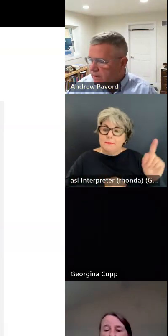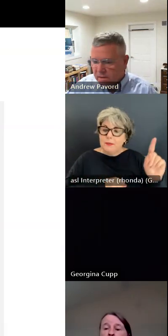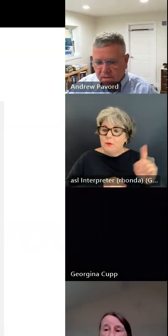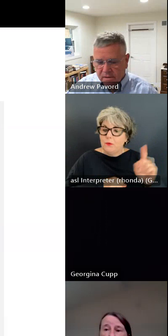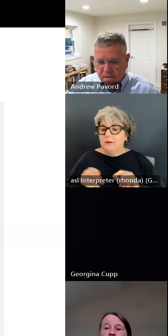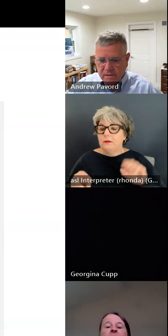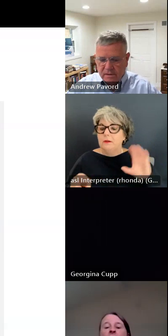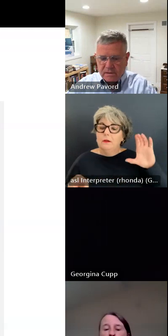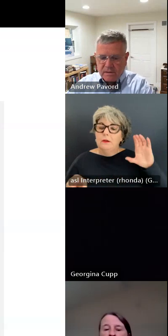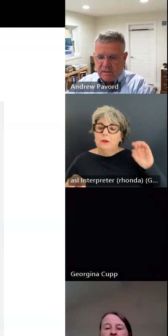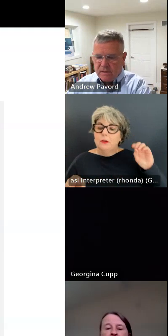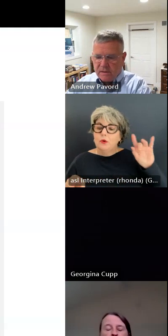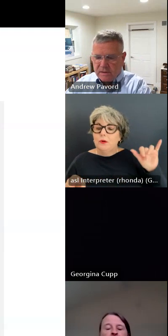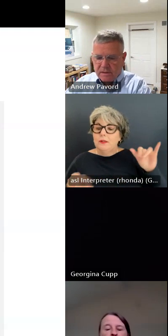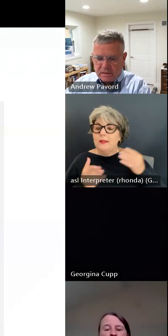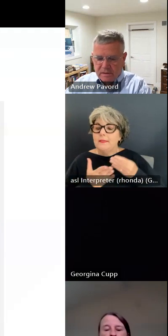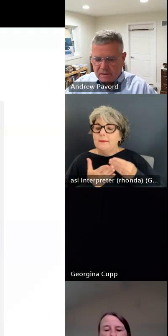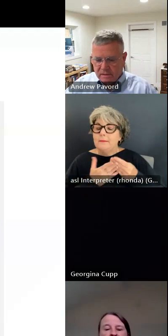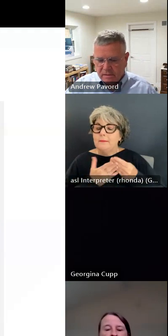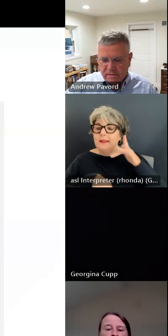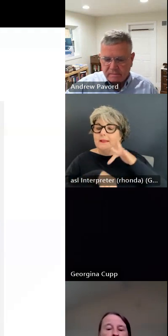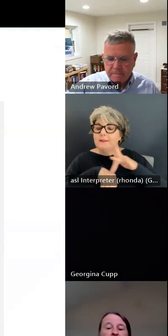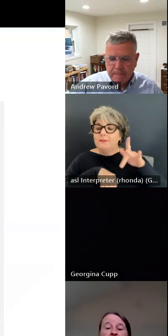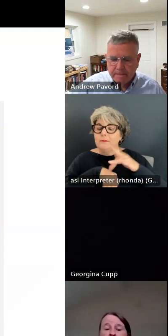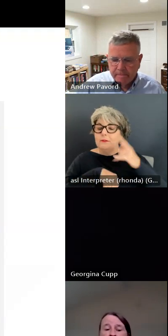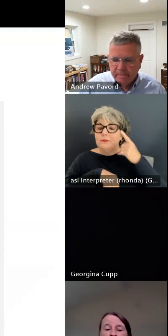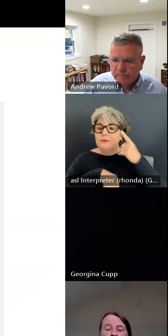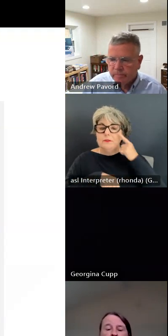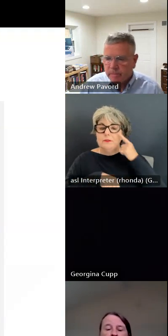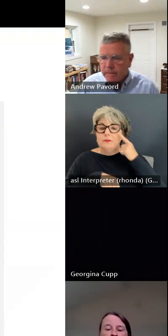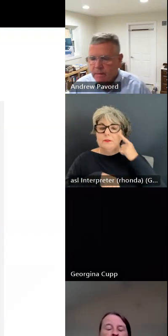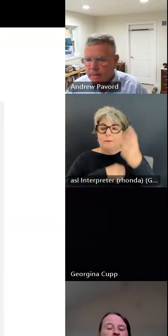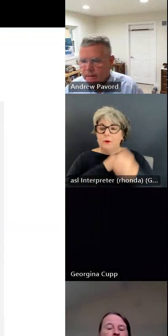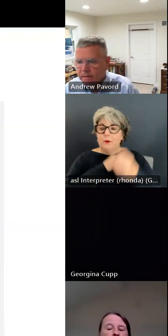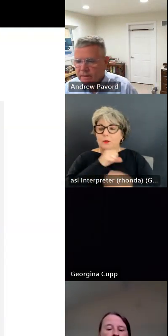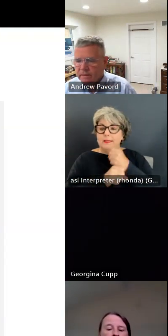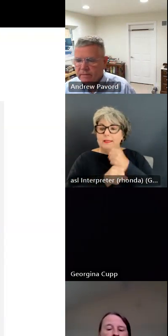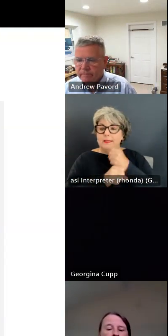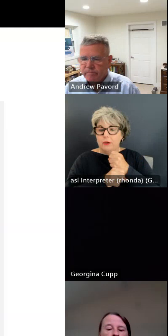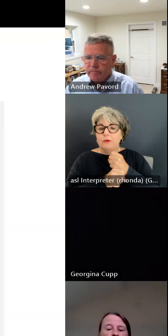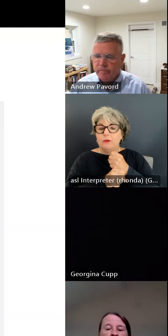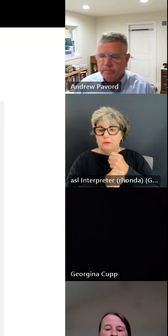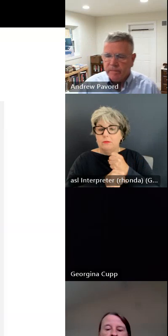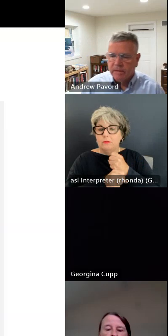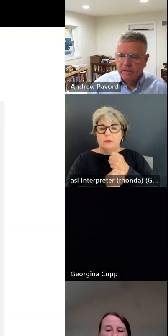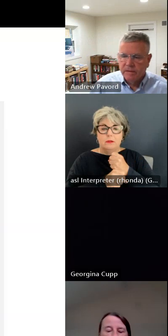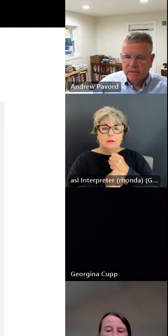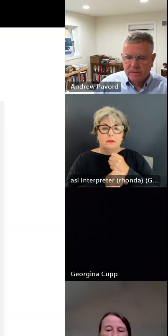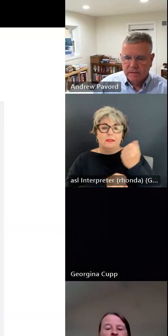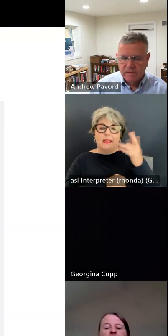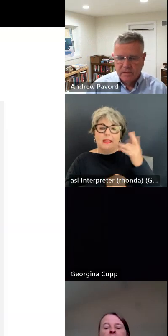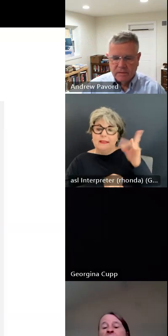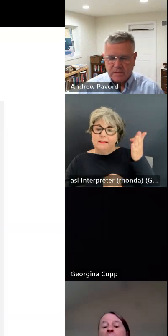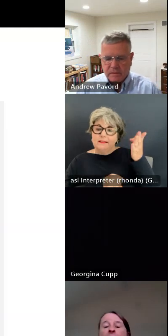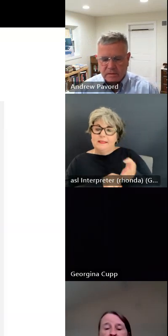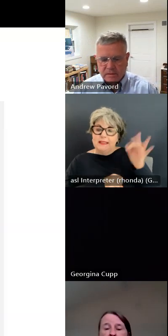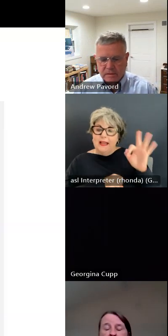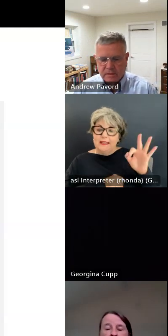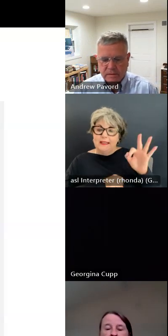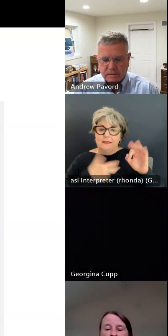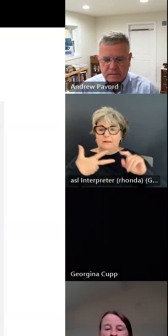Because the money is only available. So if you're looking at that multi-year availability, those lines at the bottom, you